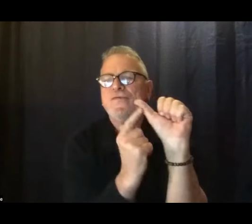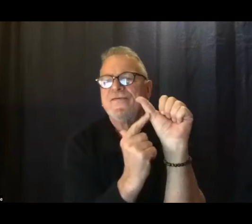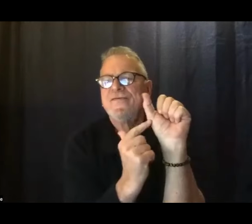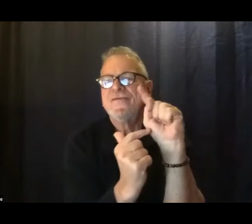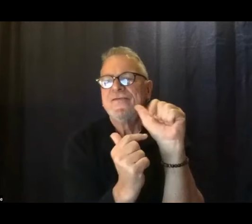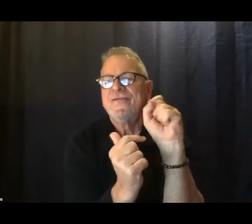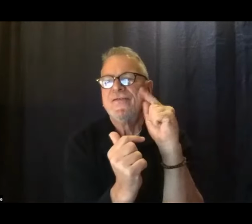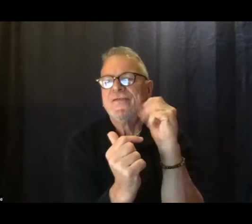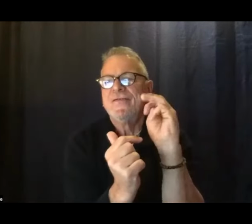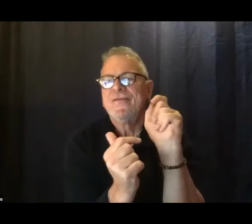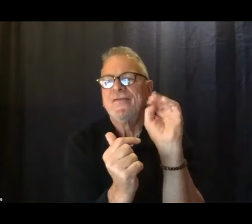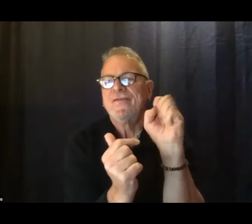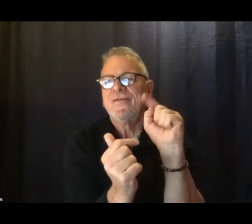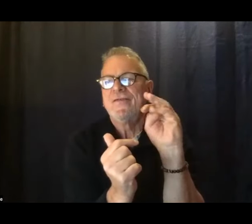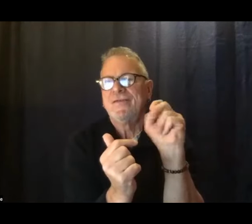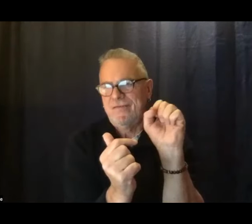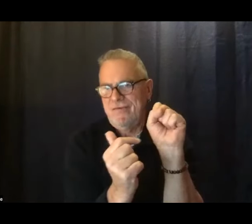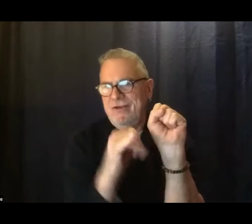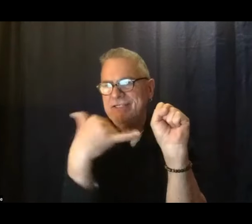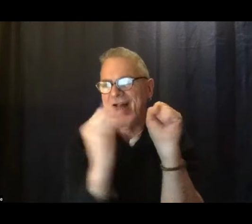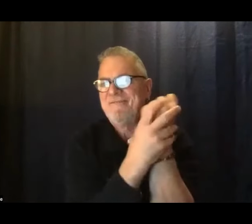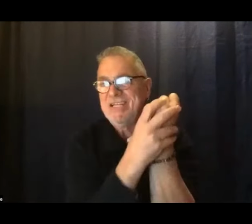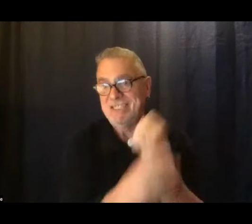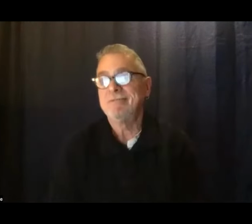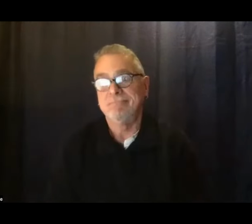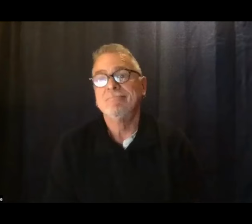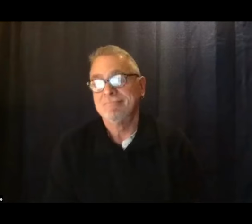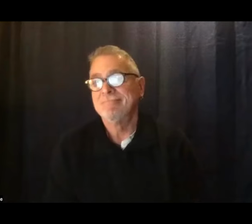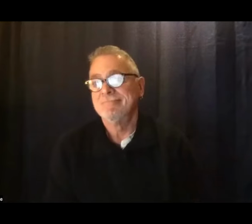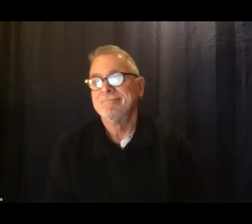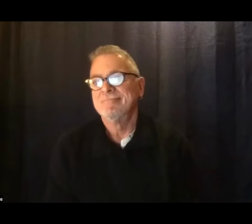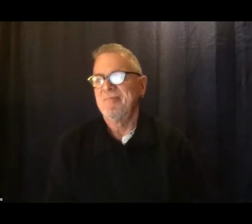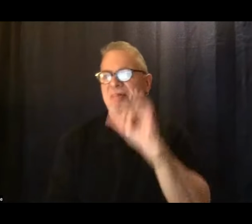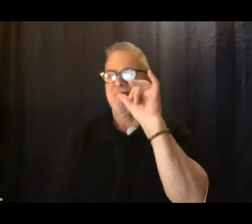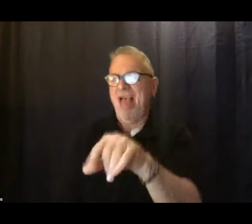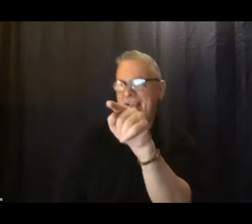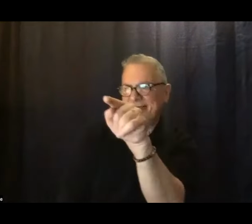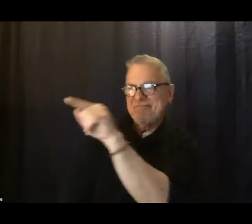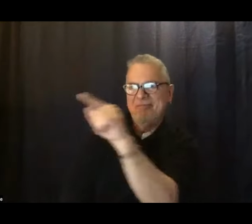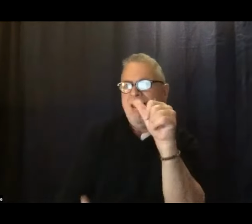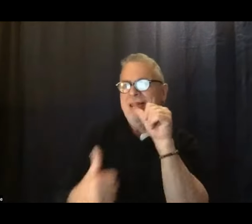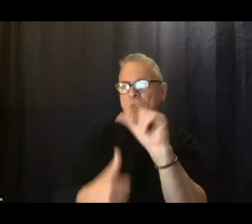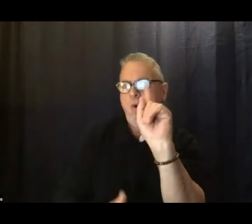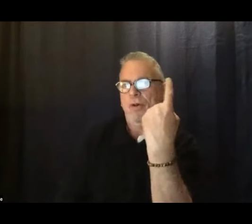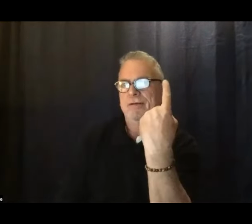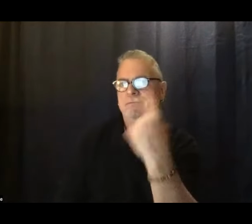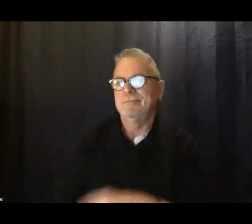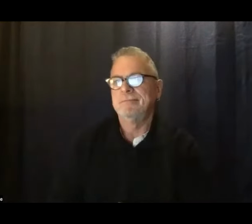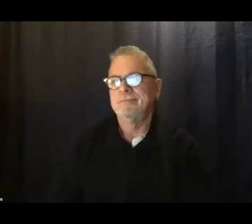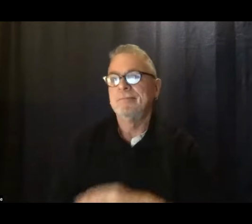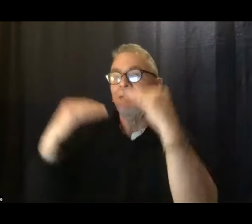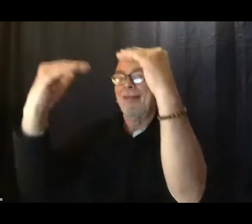palm. Nothing's changed. It's only just the fingers, short extensions, but the overall hand shape of a